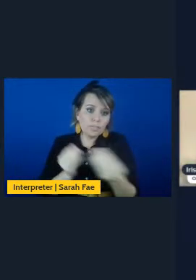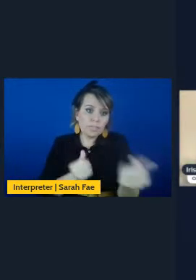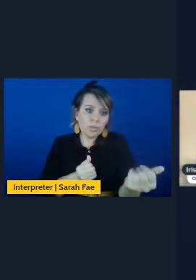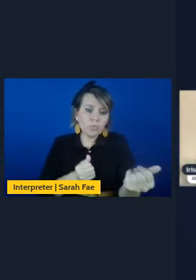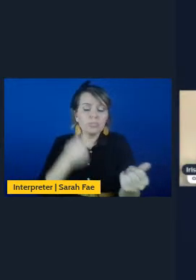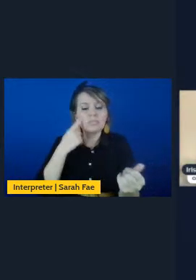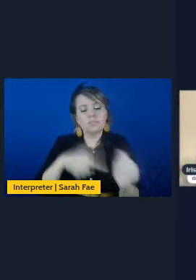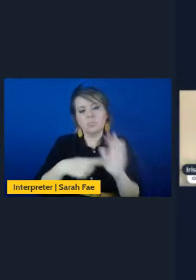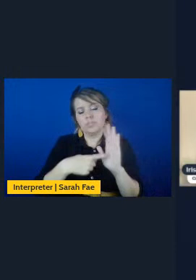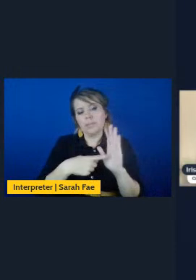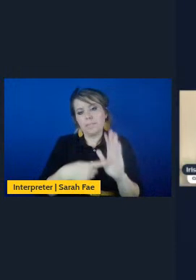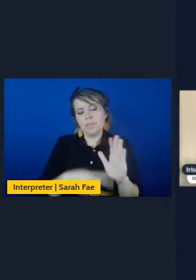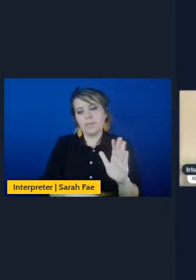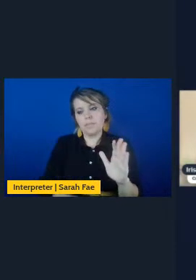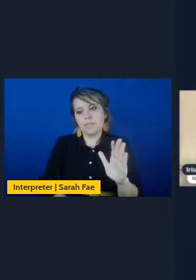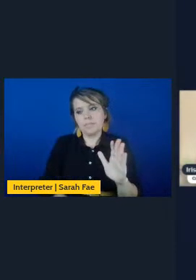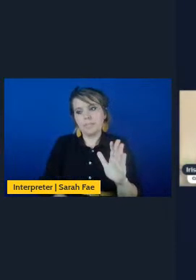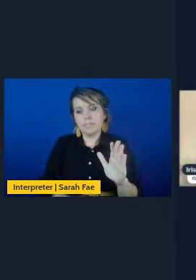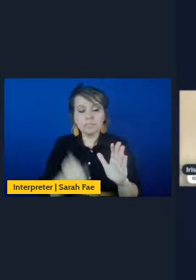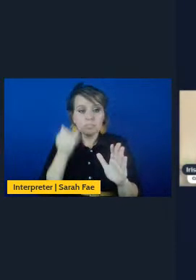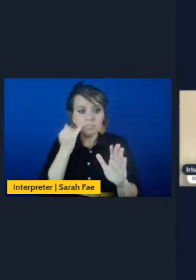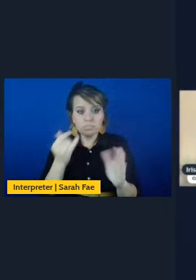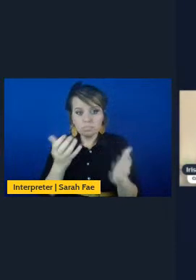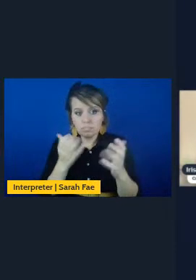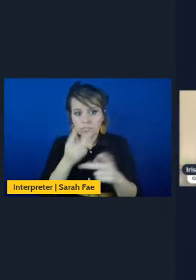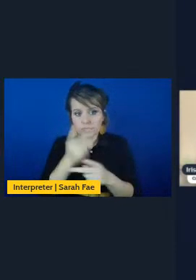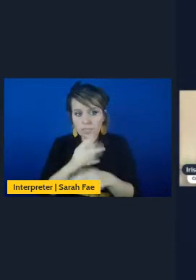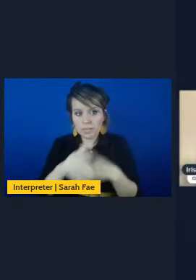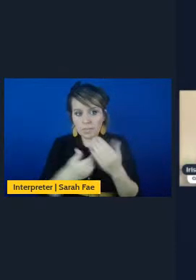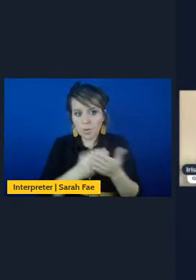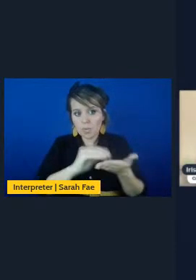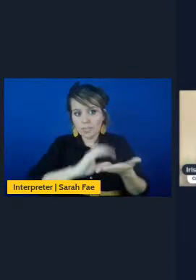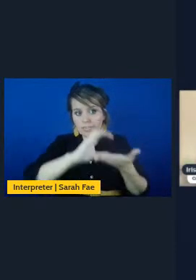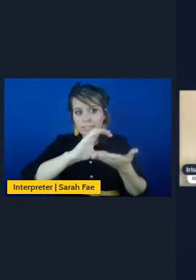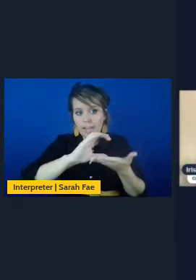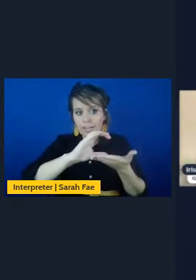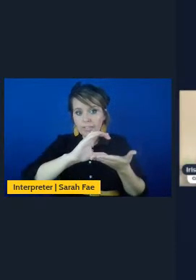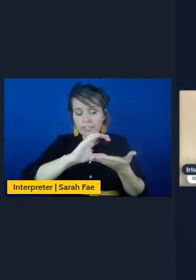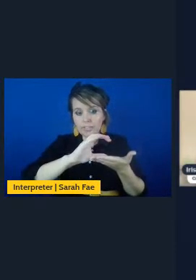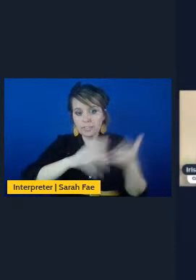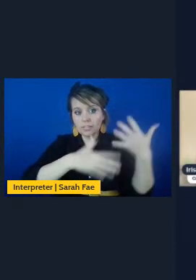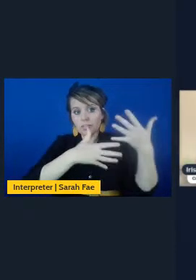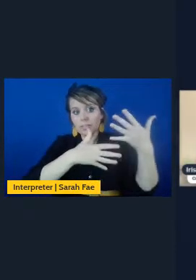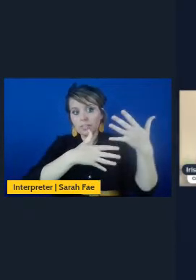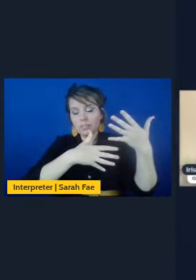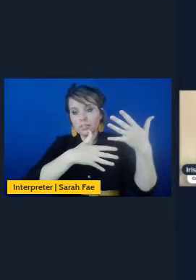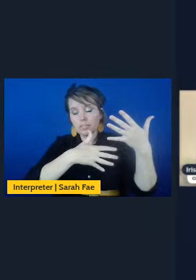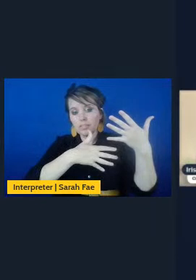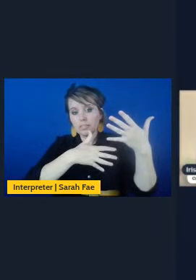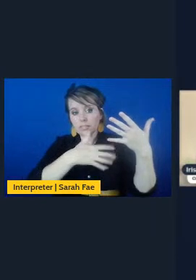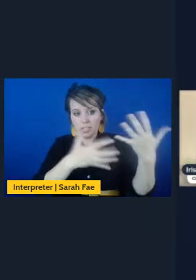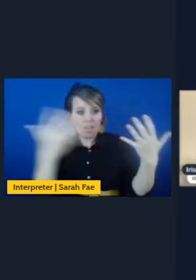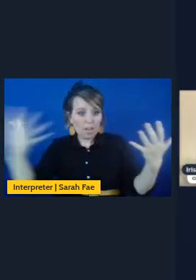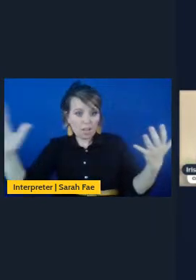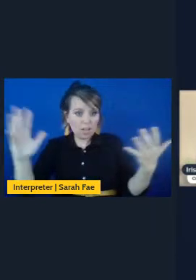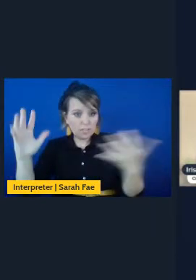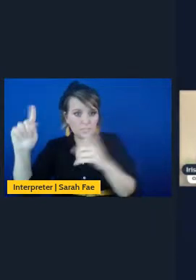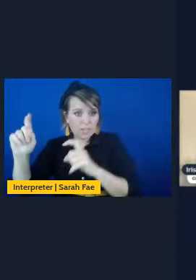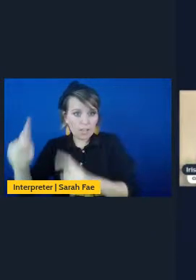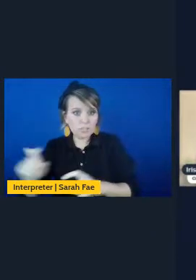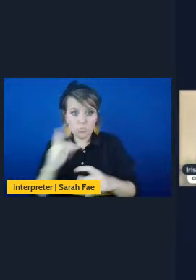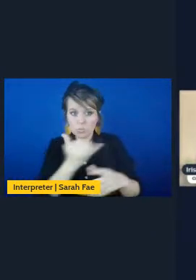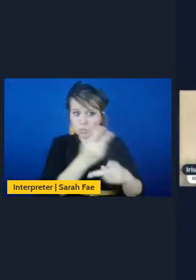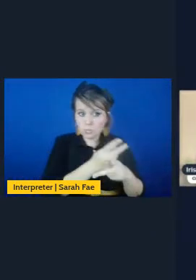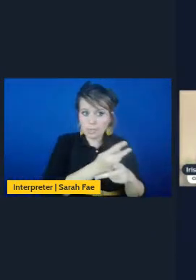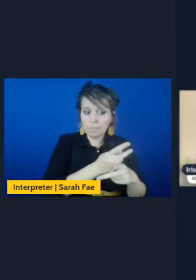you would want to keep all the stacks up and deployed even after the test is finished, we can use,